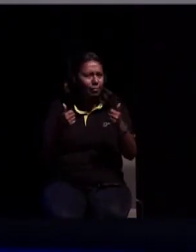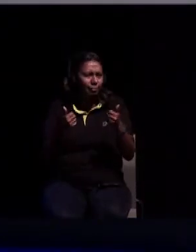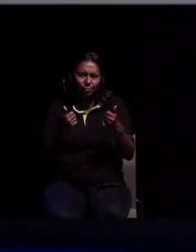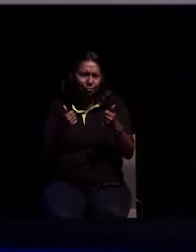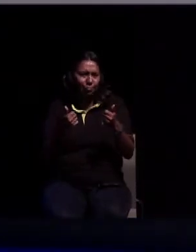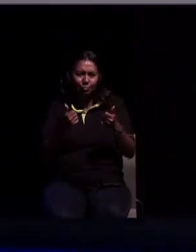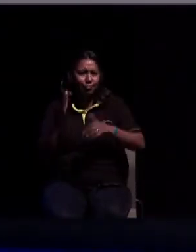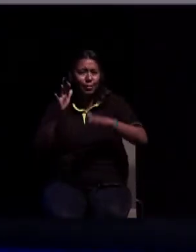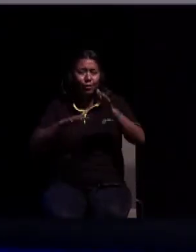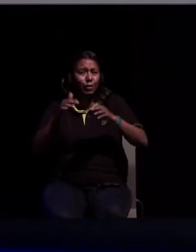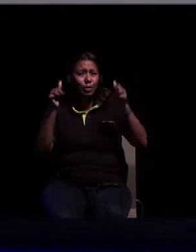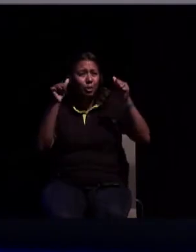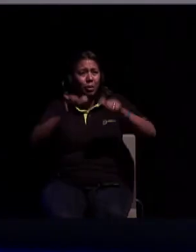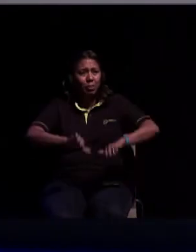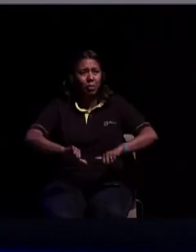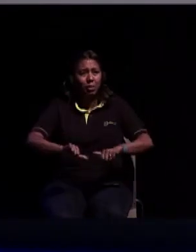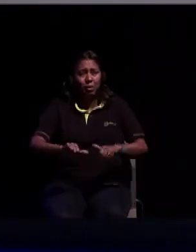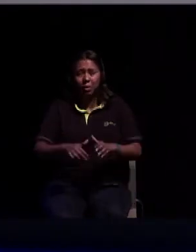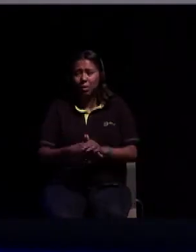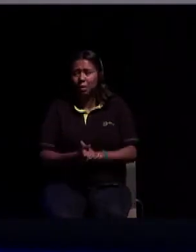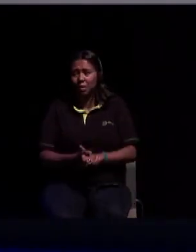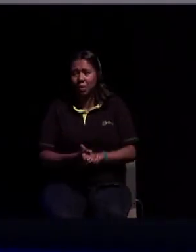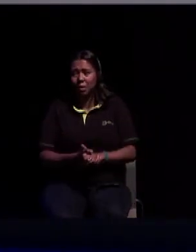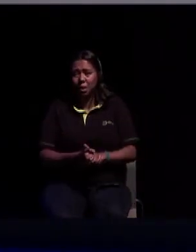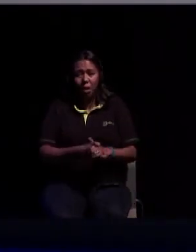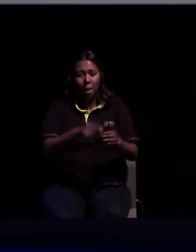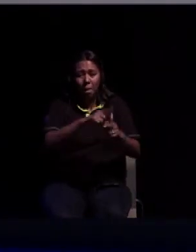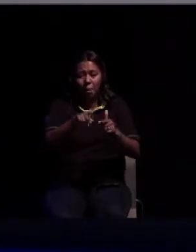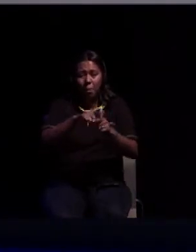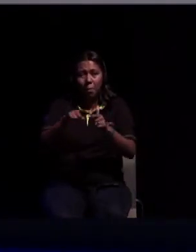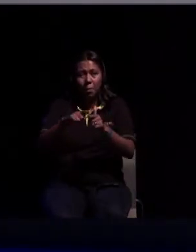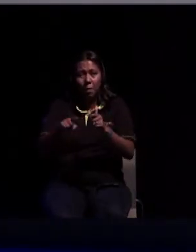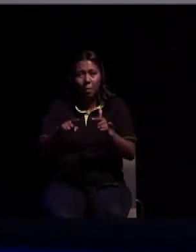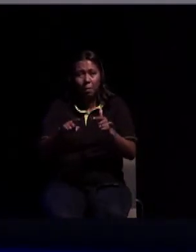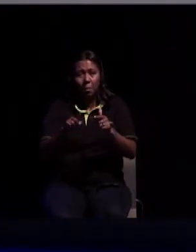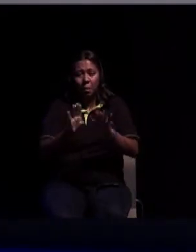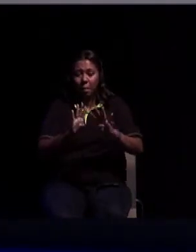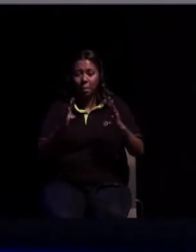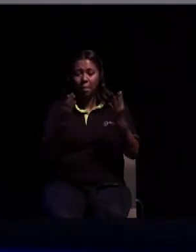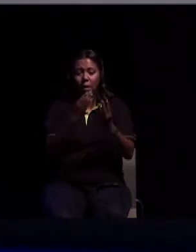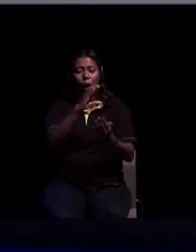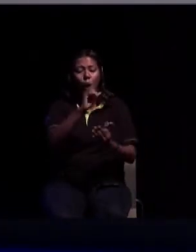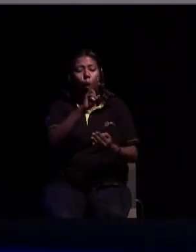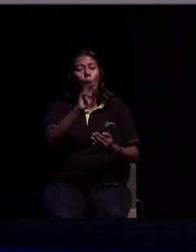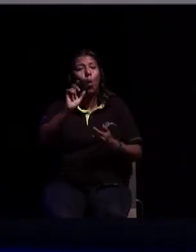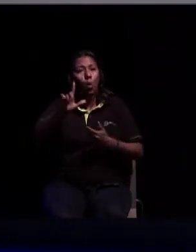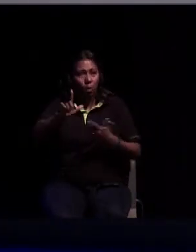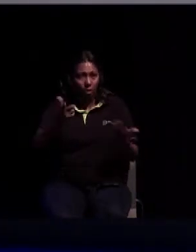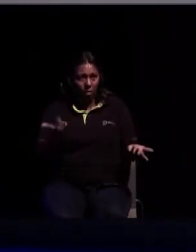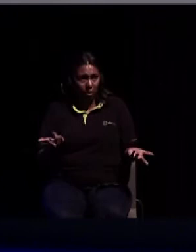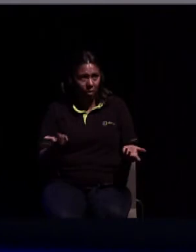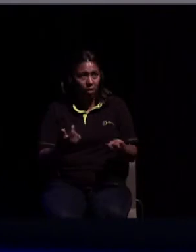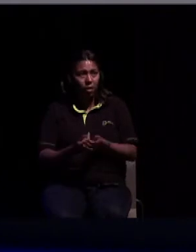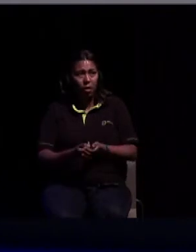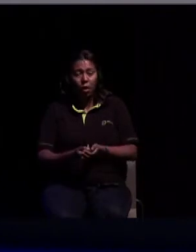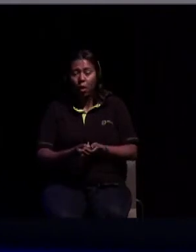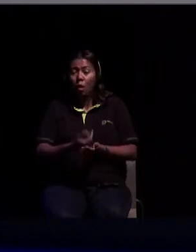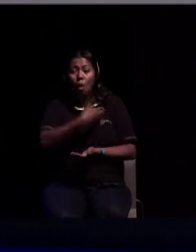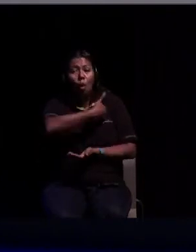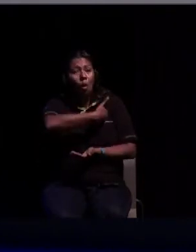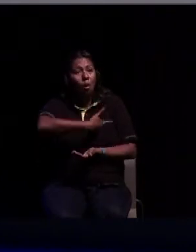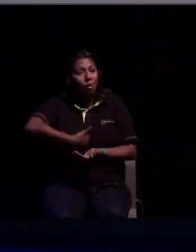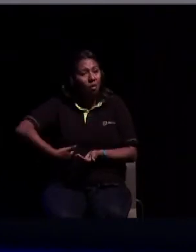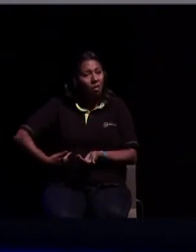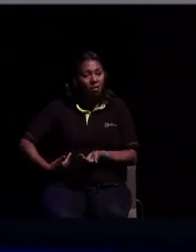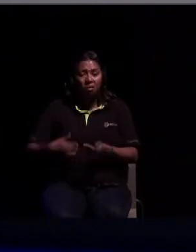Great Barrier Reef, and you might have heard some of this. We have a government that denies climate change and is in